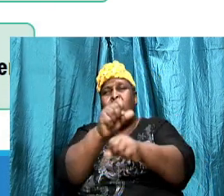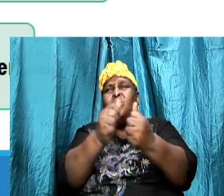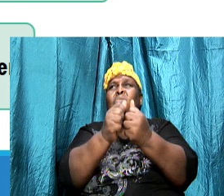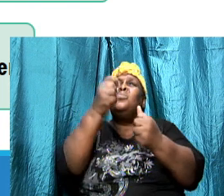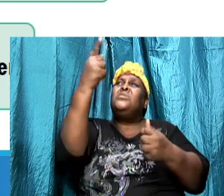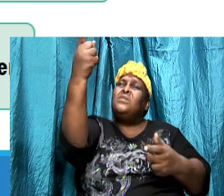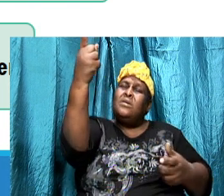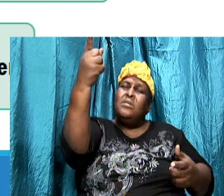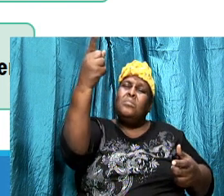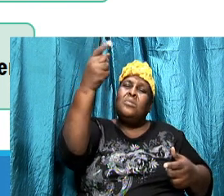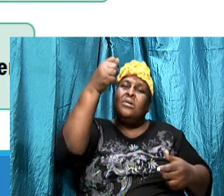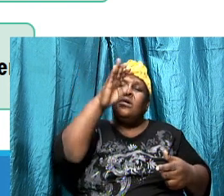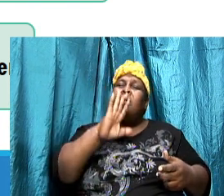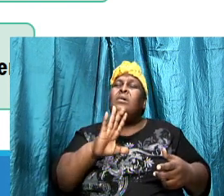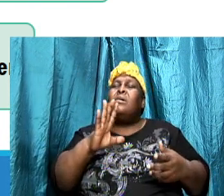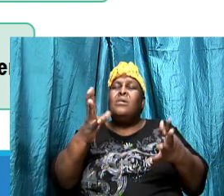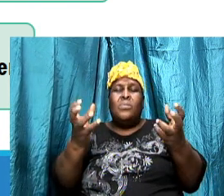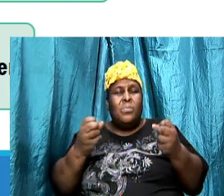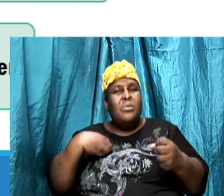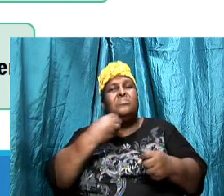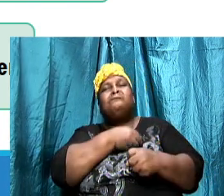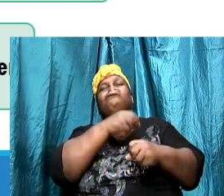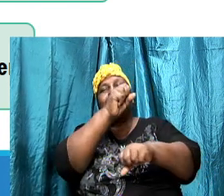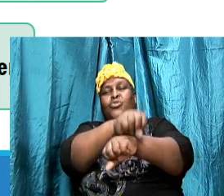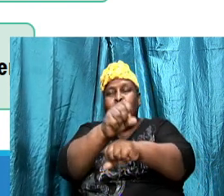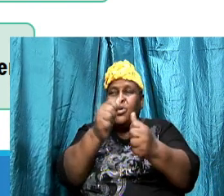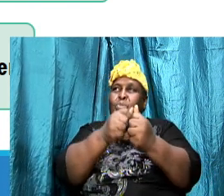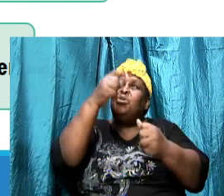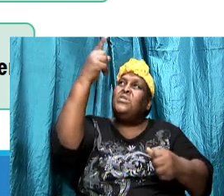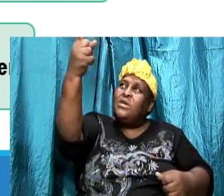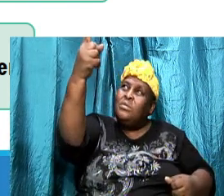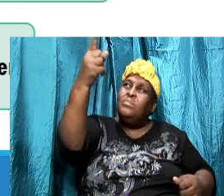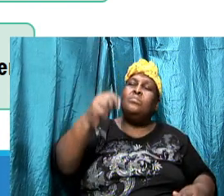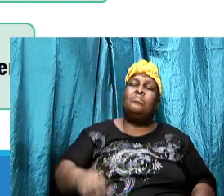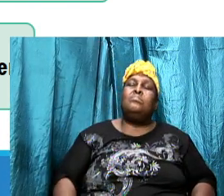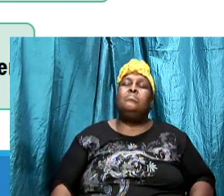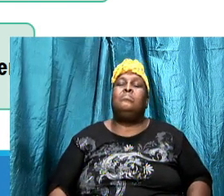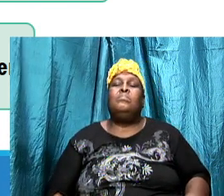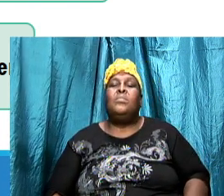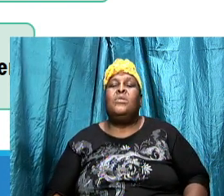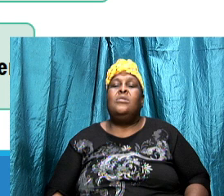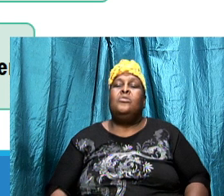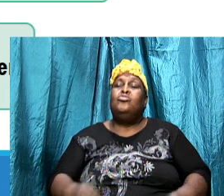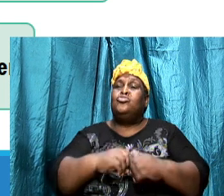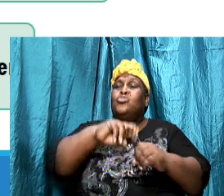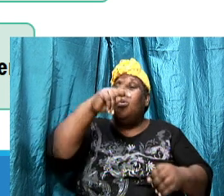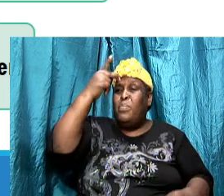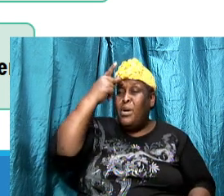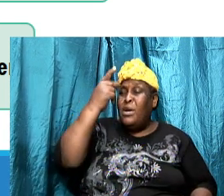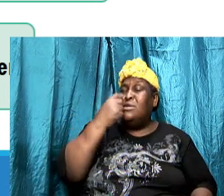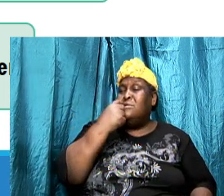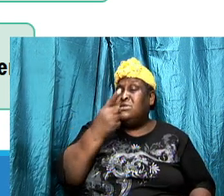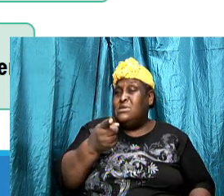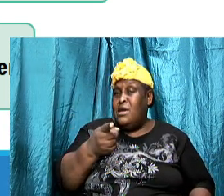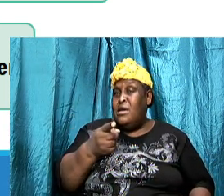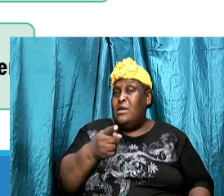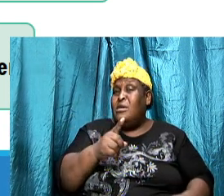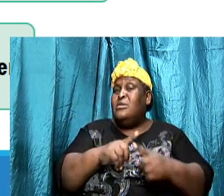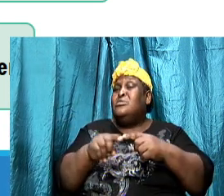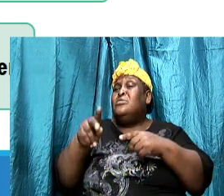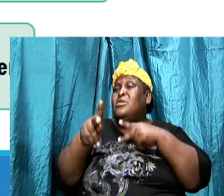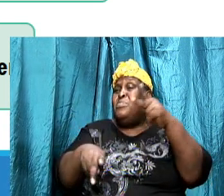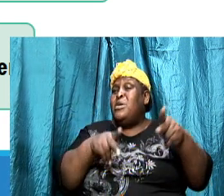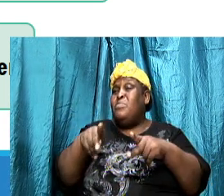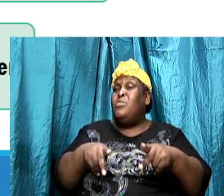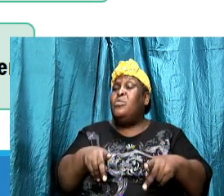Right? God wants us to work with Him. And so Paul says that, you know, we